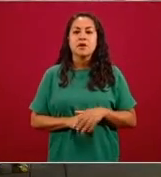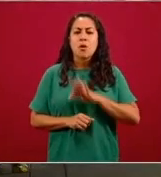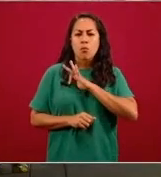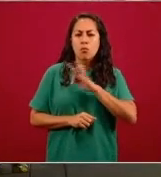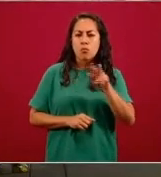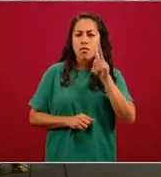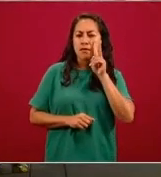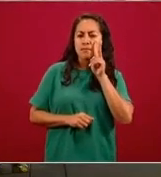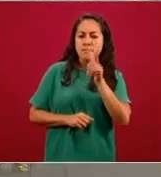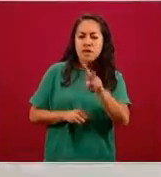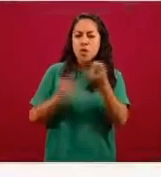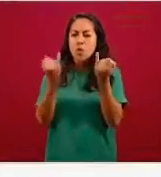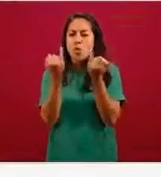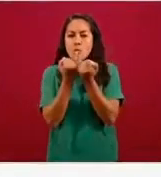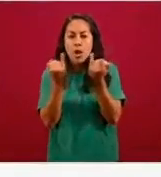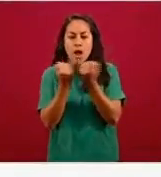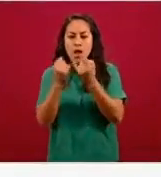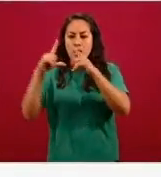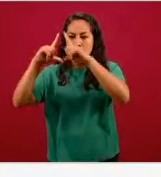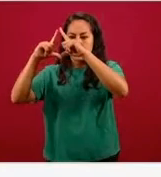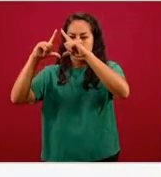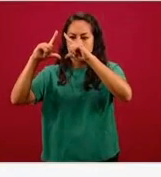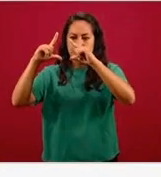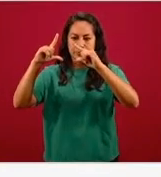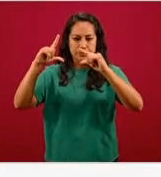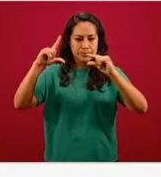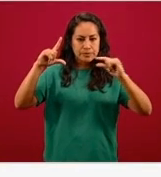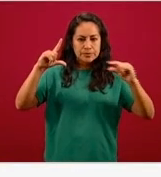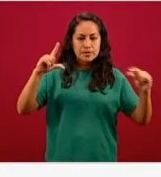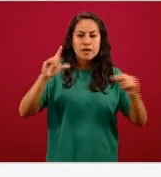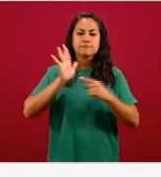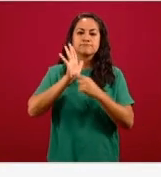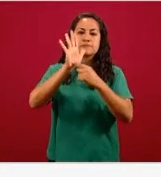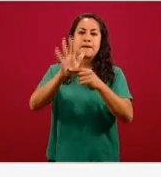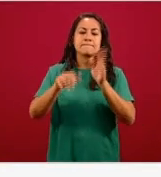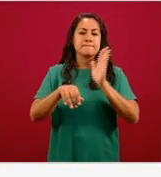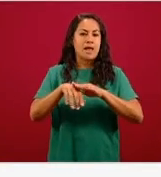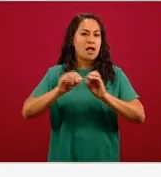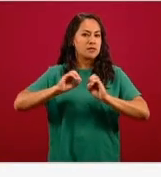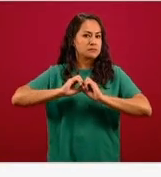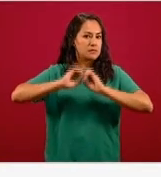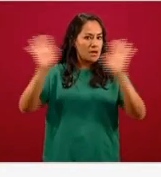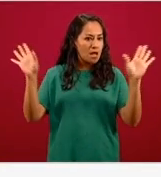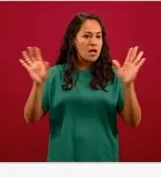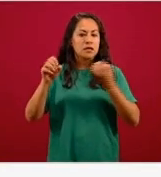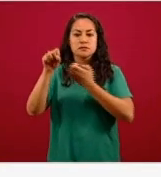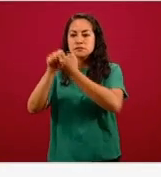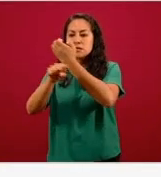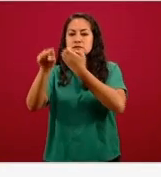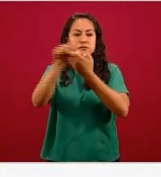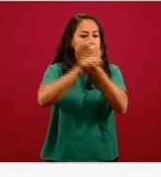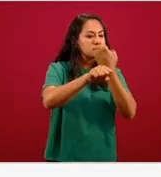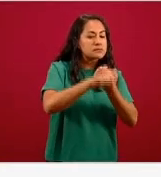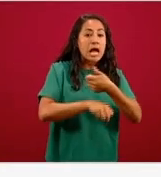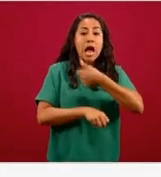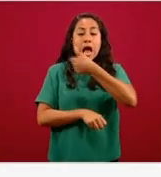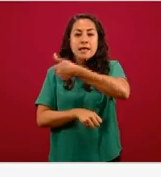concentration. Here we have the same information presented in the form of a bar graph,